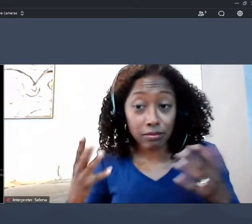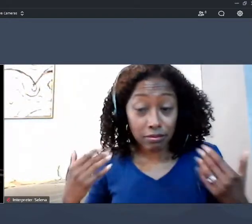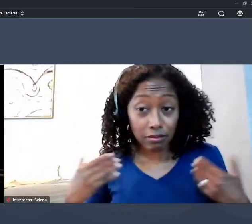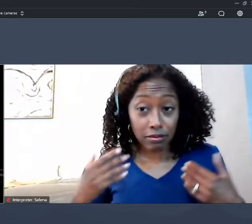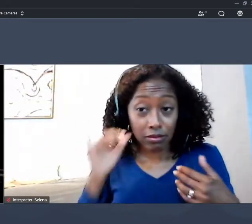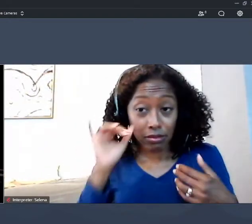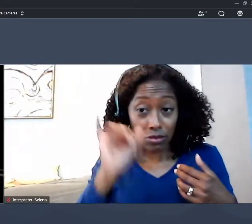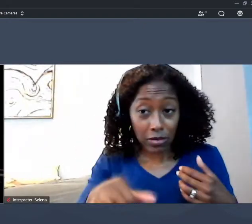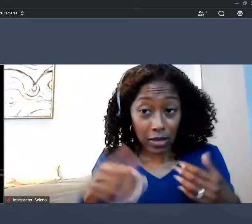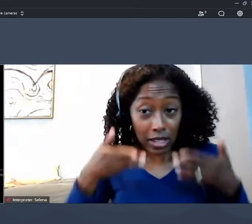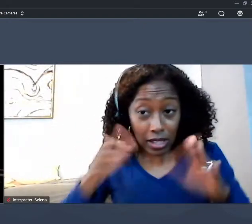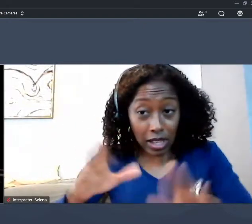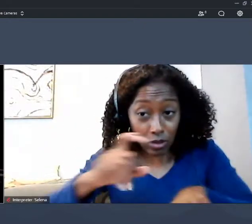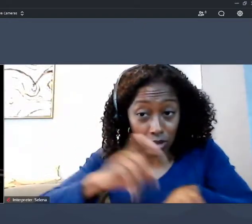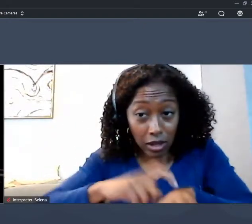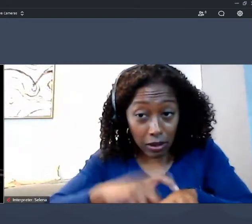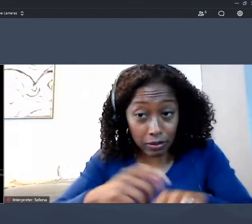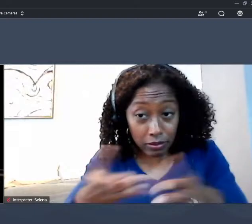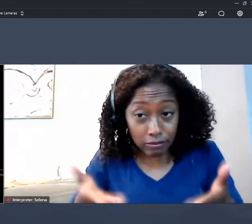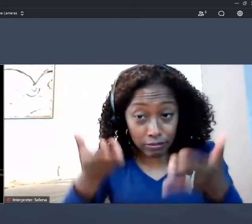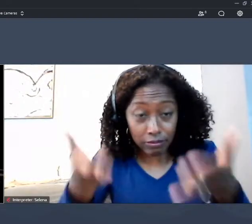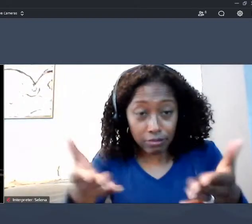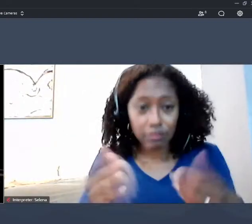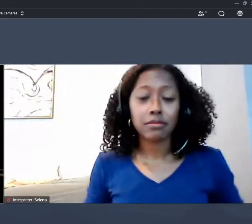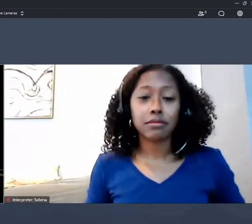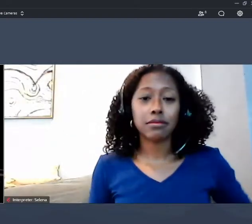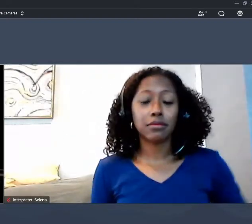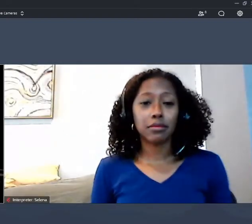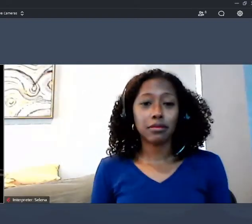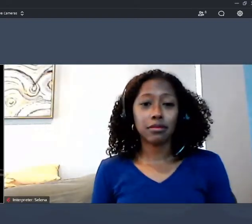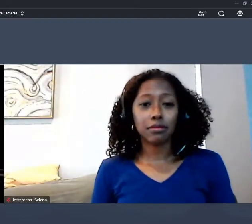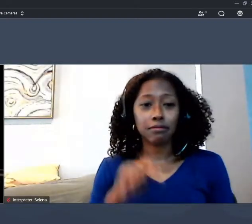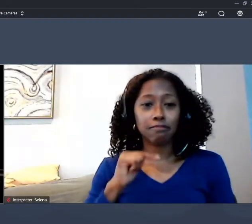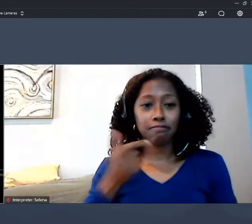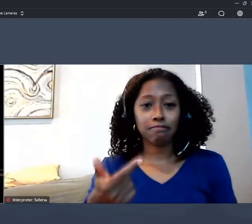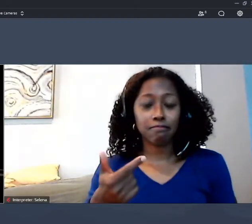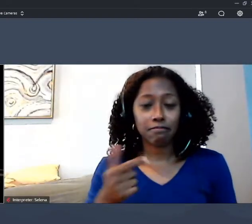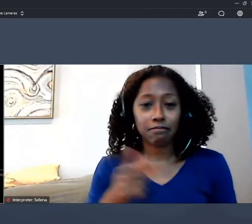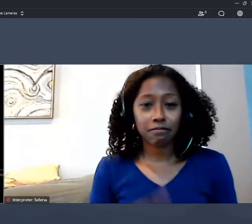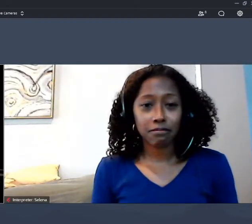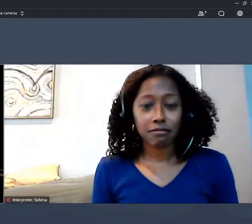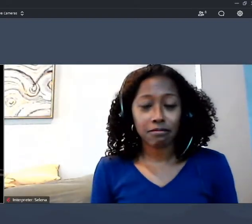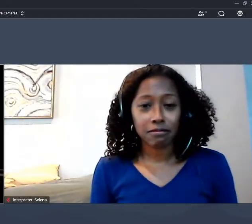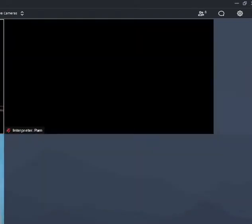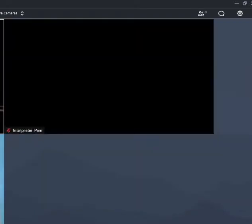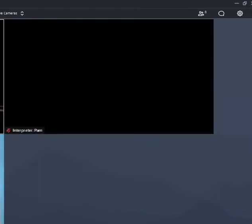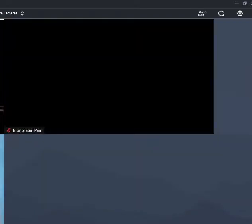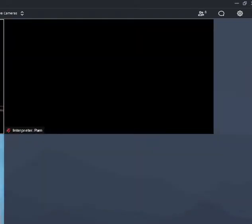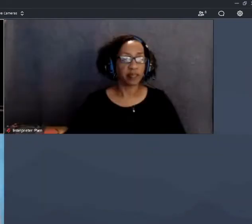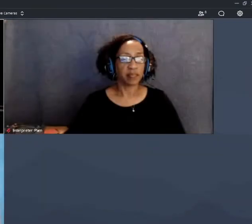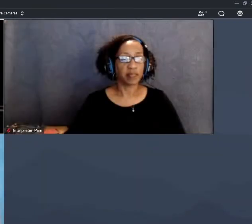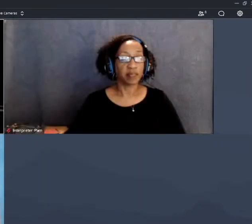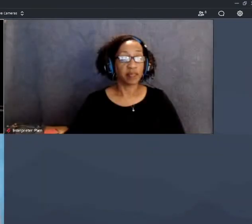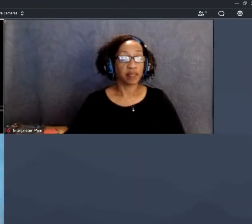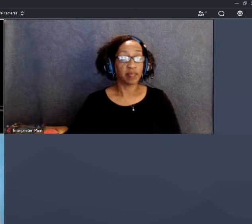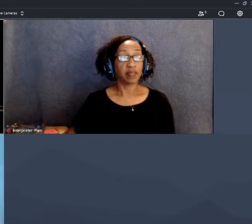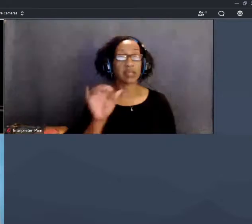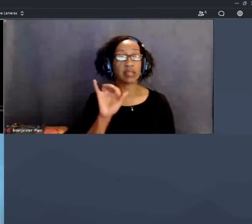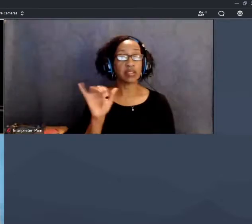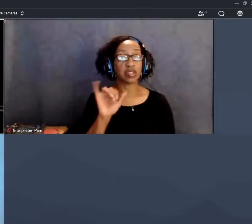an allowable motion into this ordinance? Well, this is just like a zoning district, right?